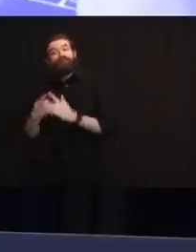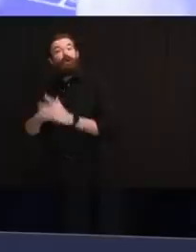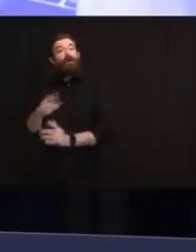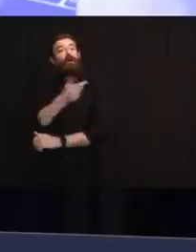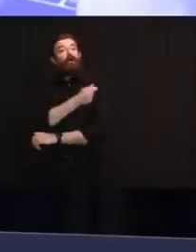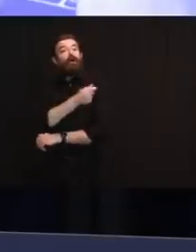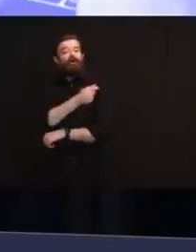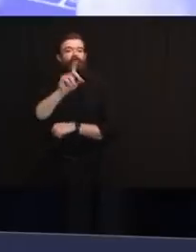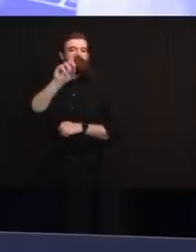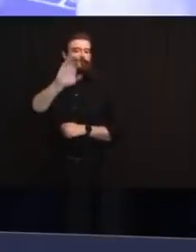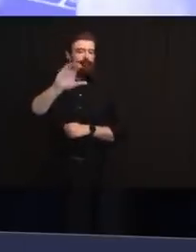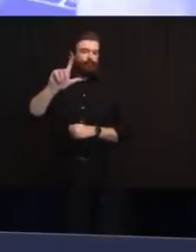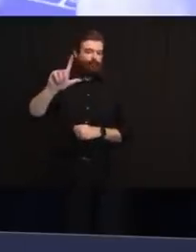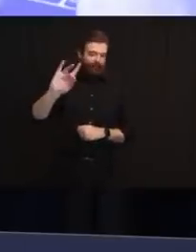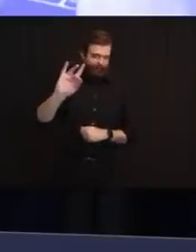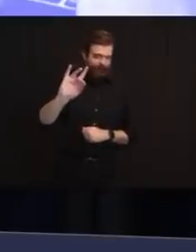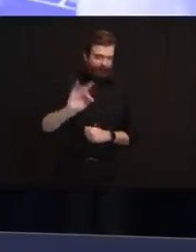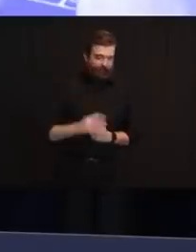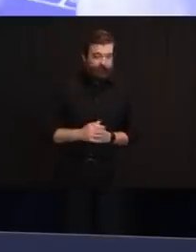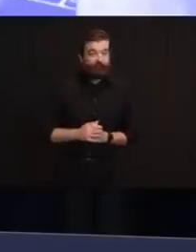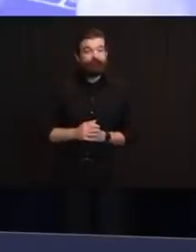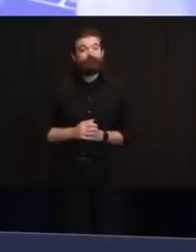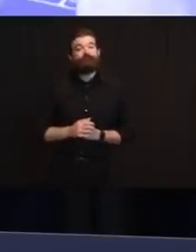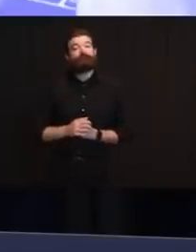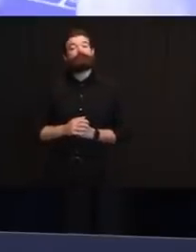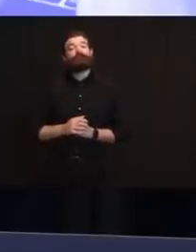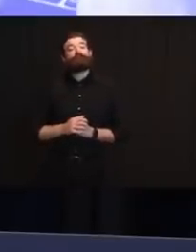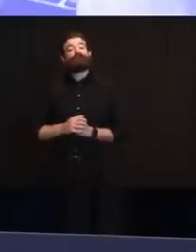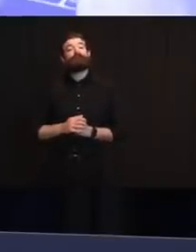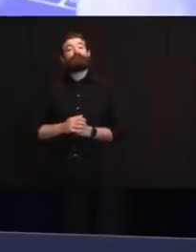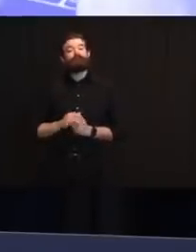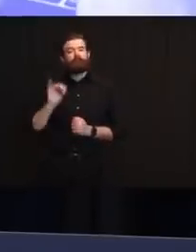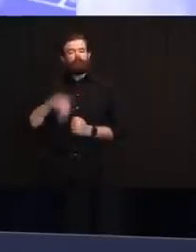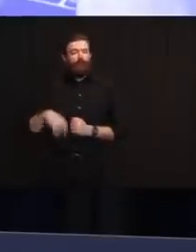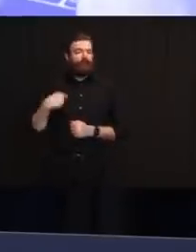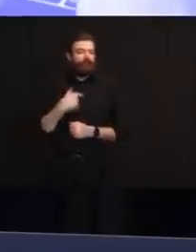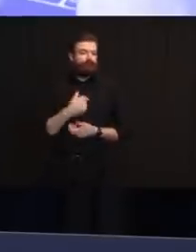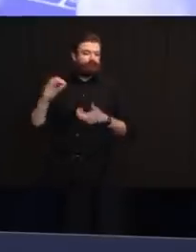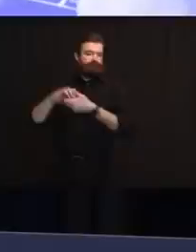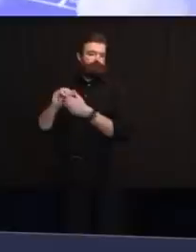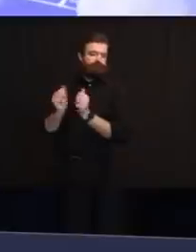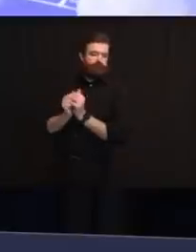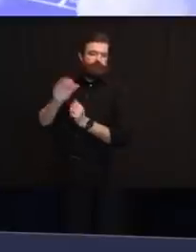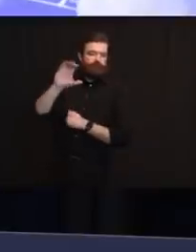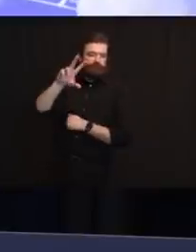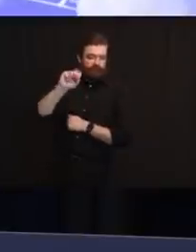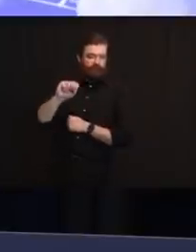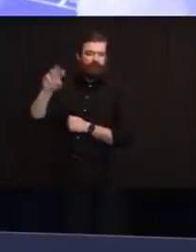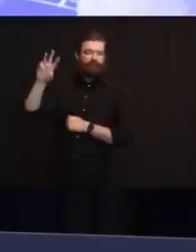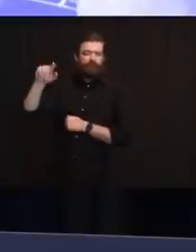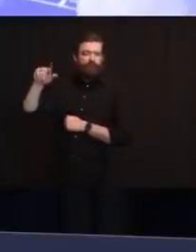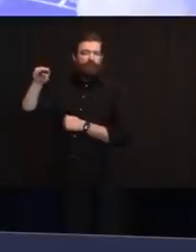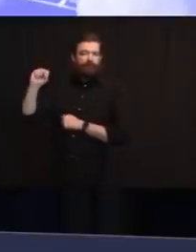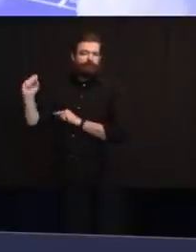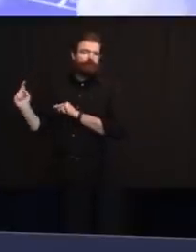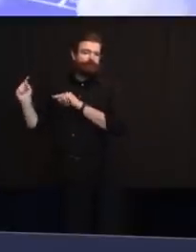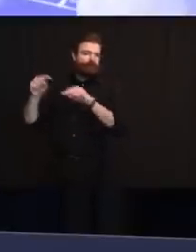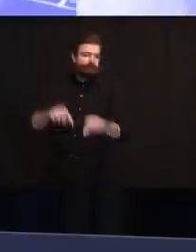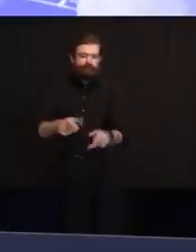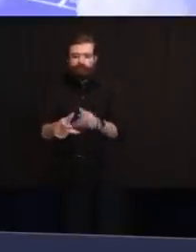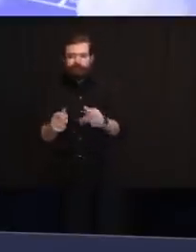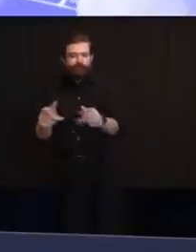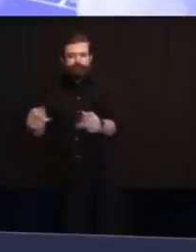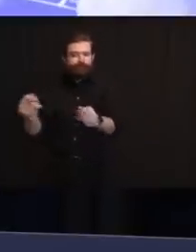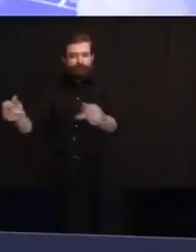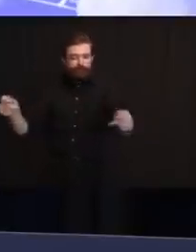Non-hospital healthcare workers in the 1A category will also have an opportunity to be vaccinated in the